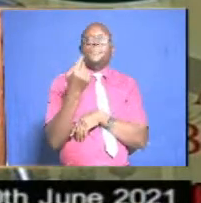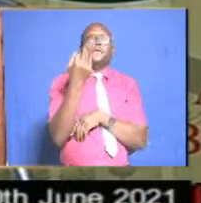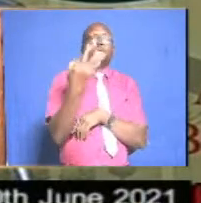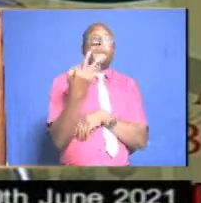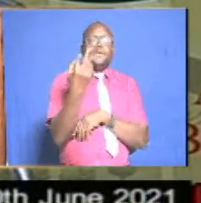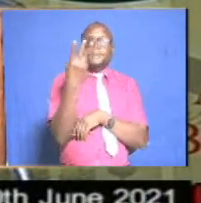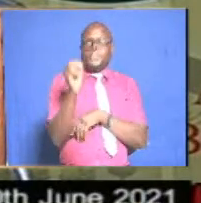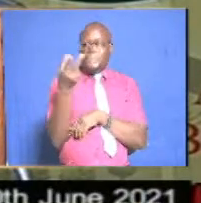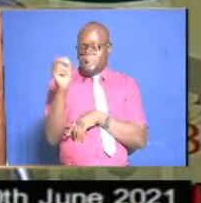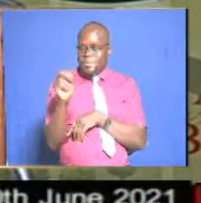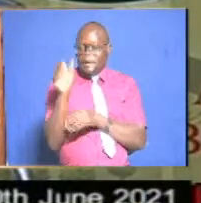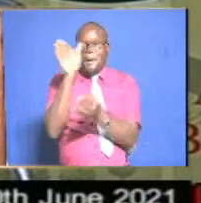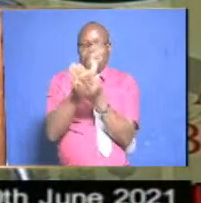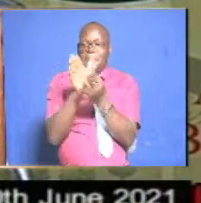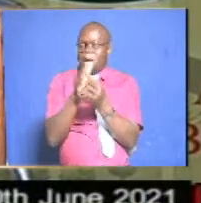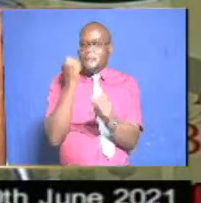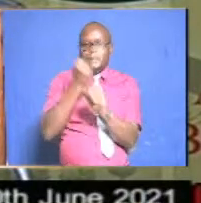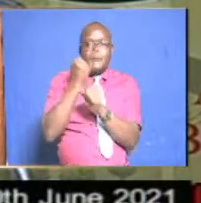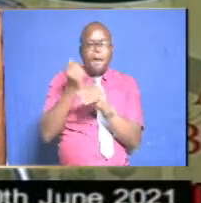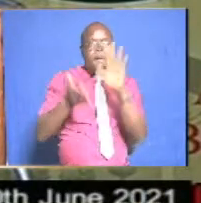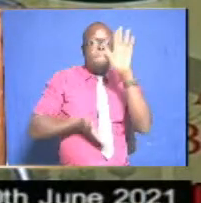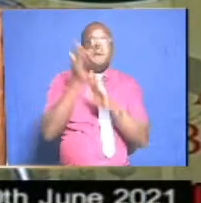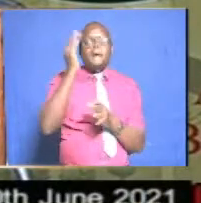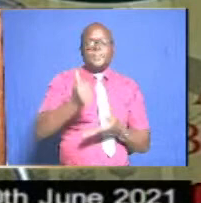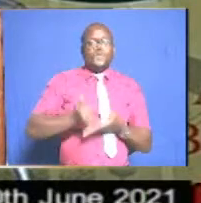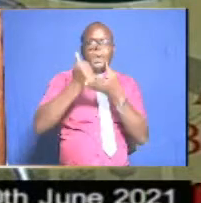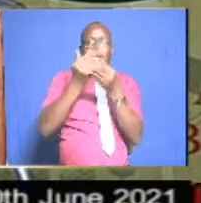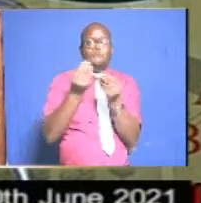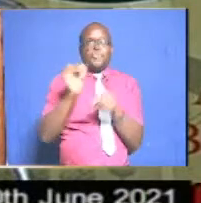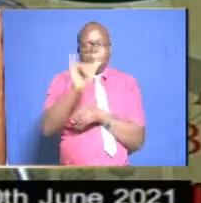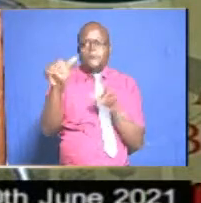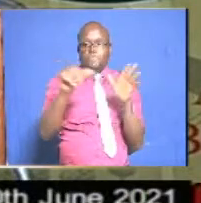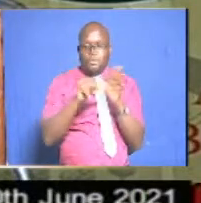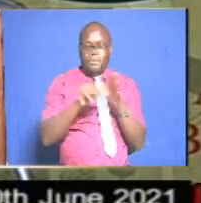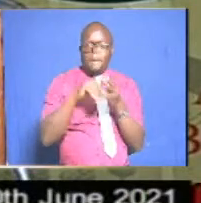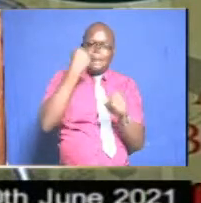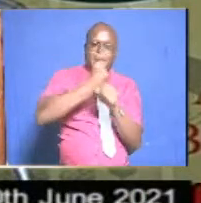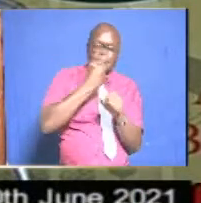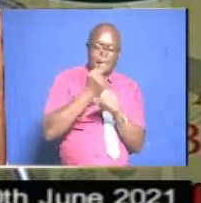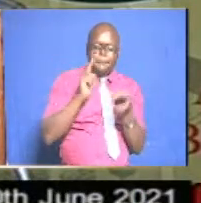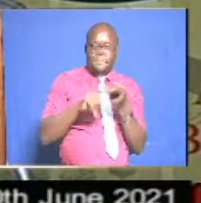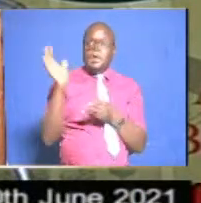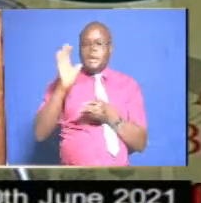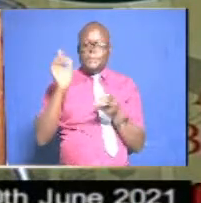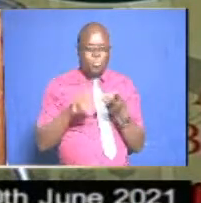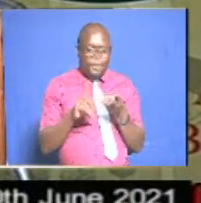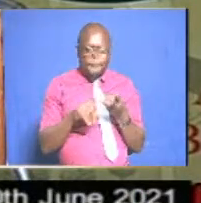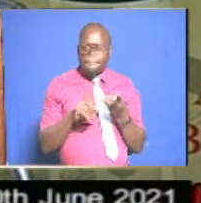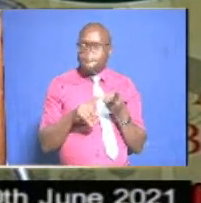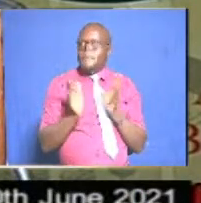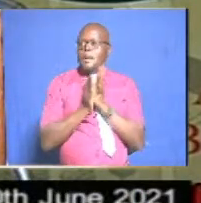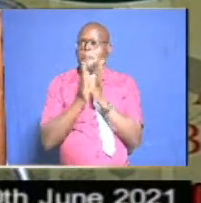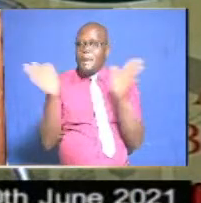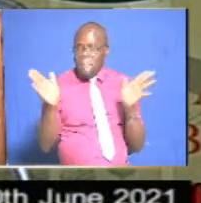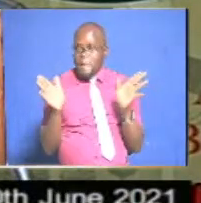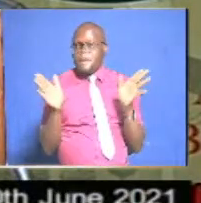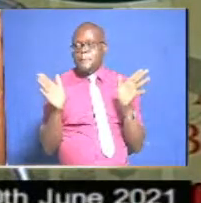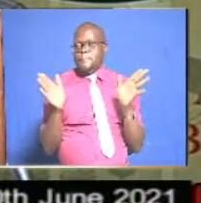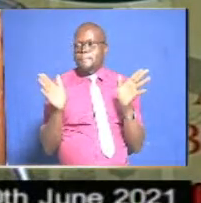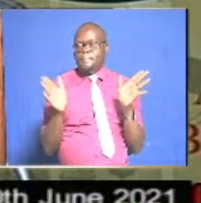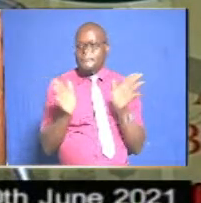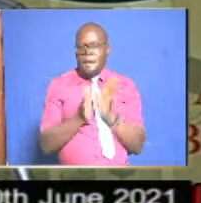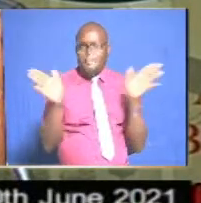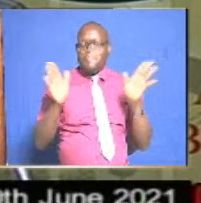sector moved quickly to mitigate the impact of the pandemic on staff, customers, and the public